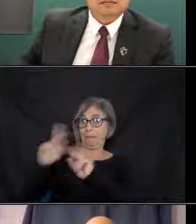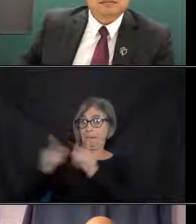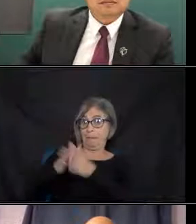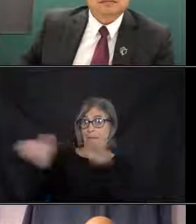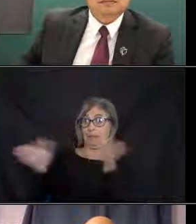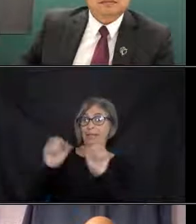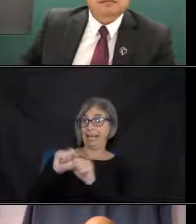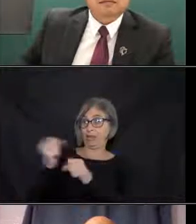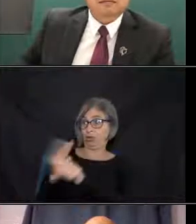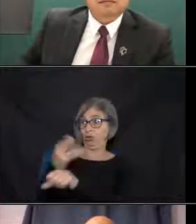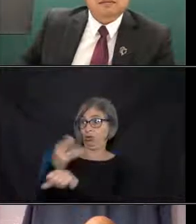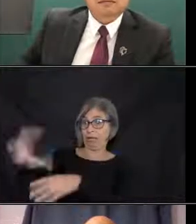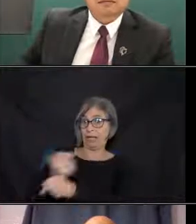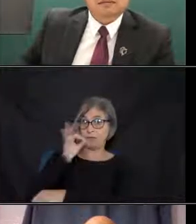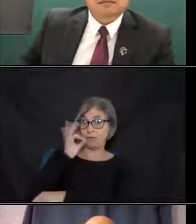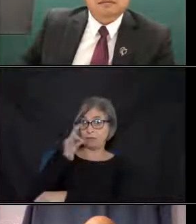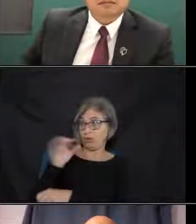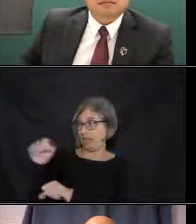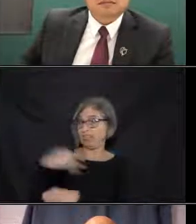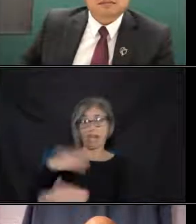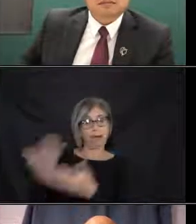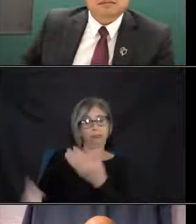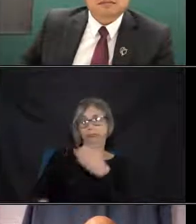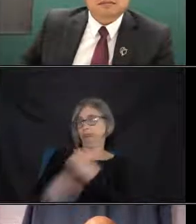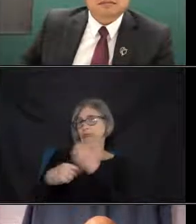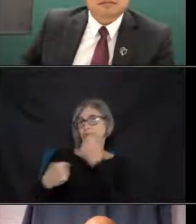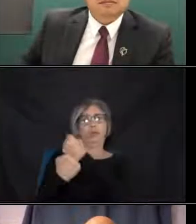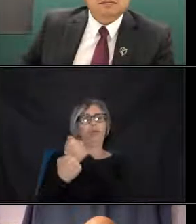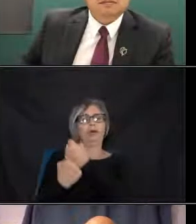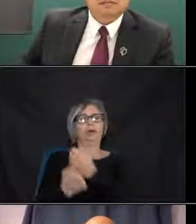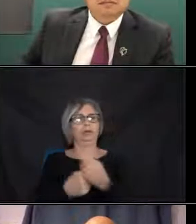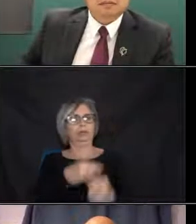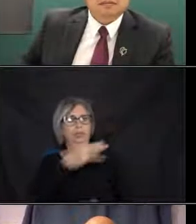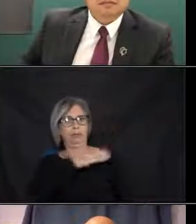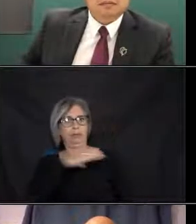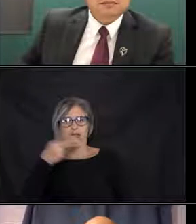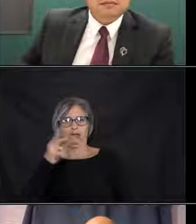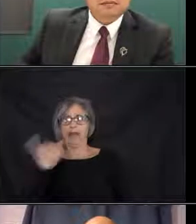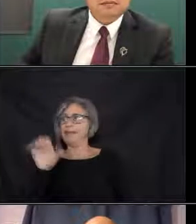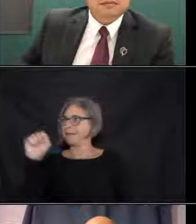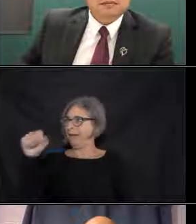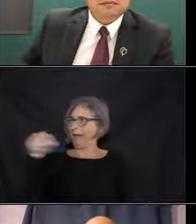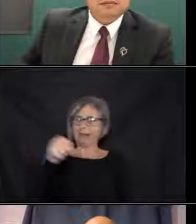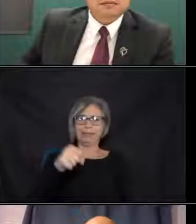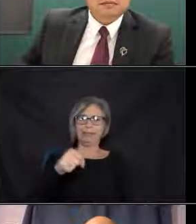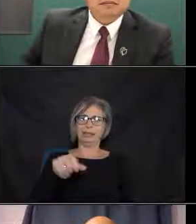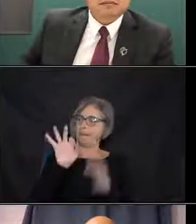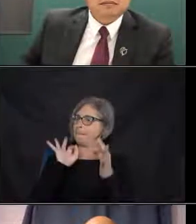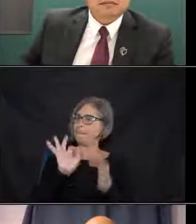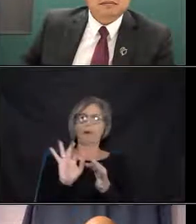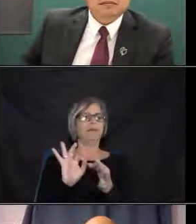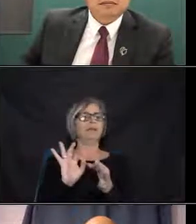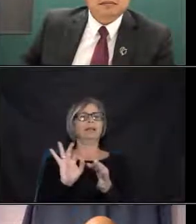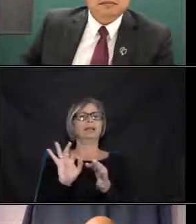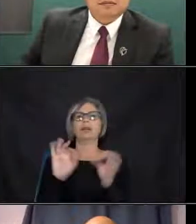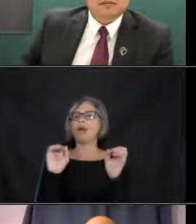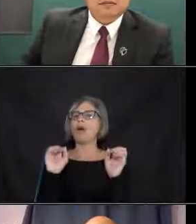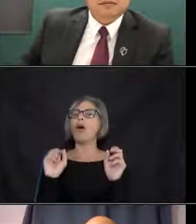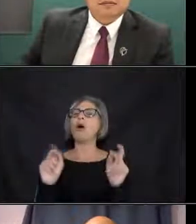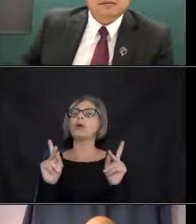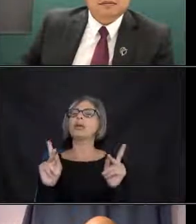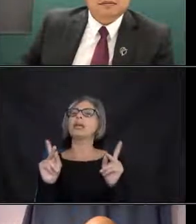on. Okay. That's not, I'm for it also. All right, perfect. And so I guess we'll give you